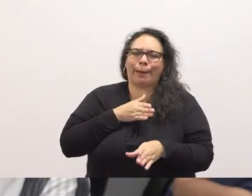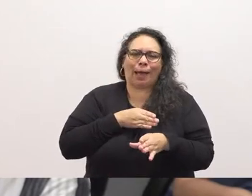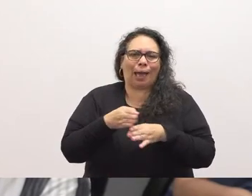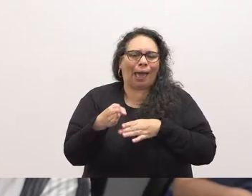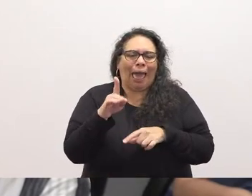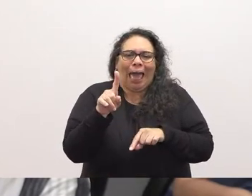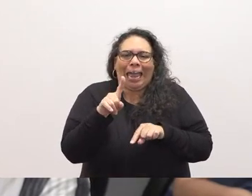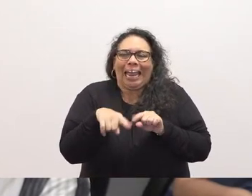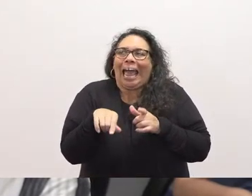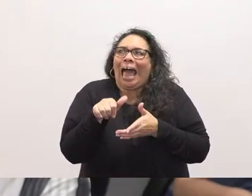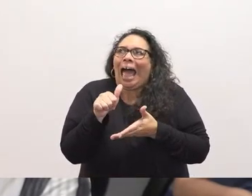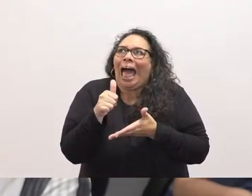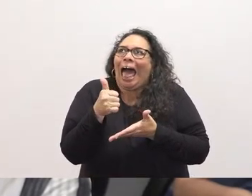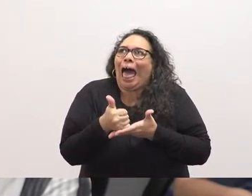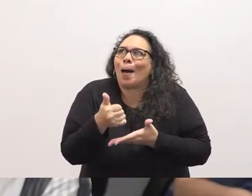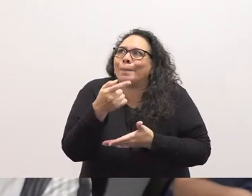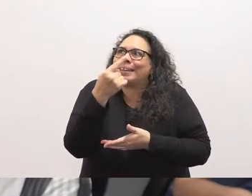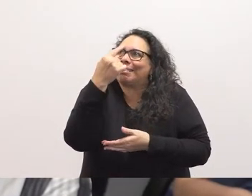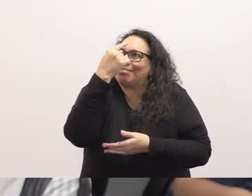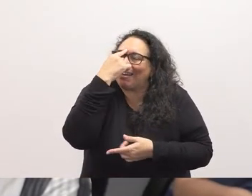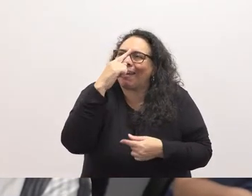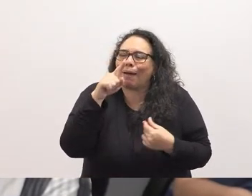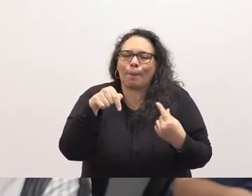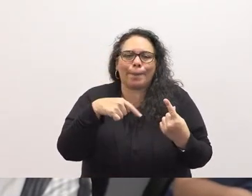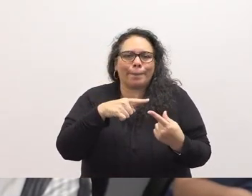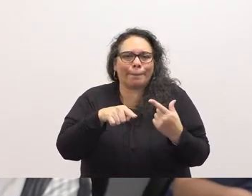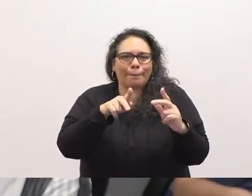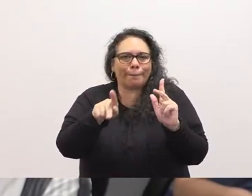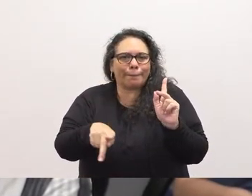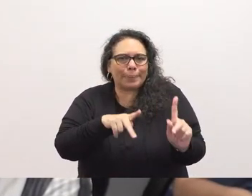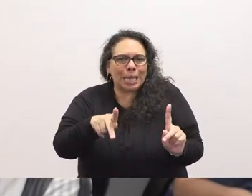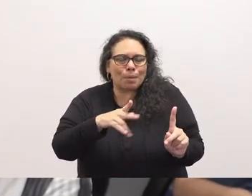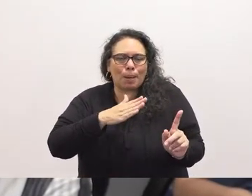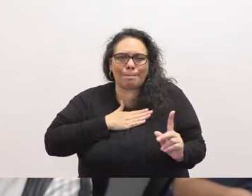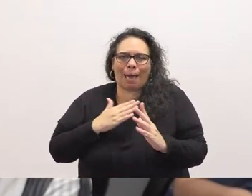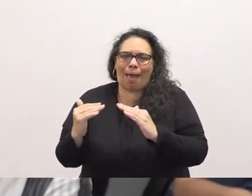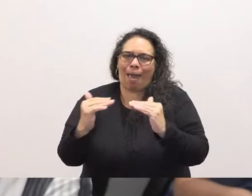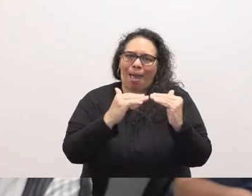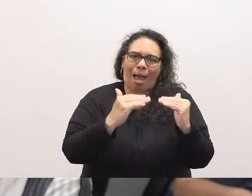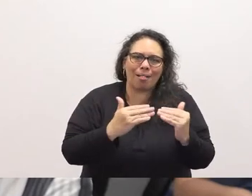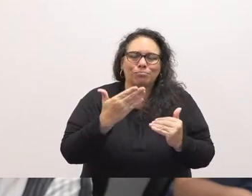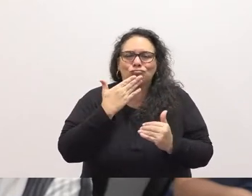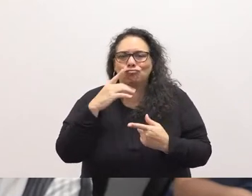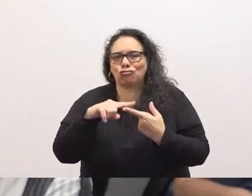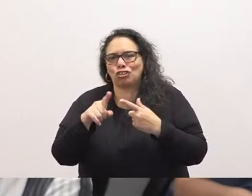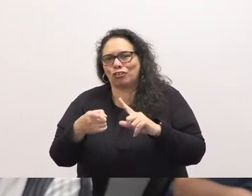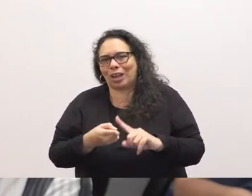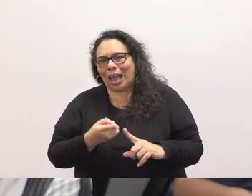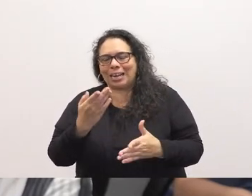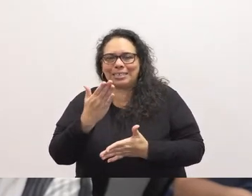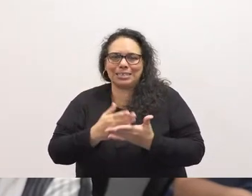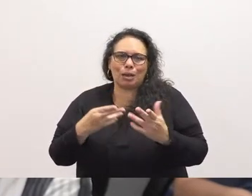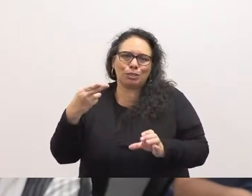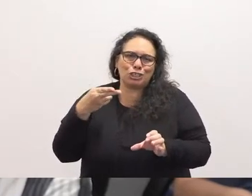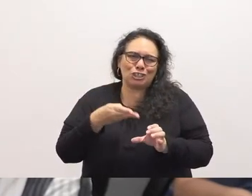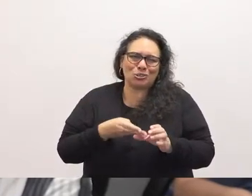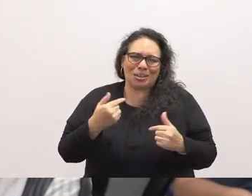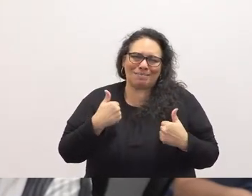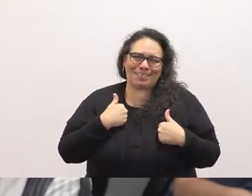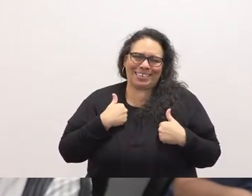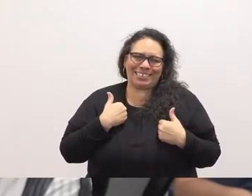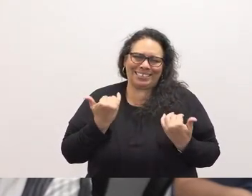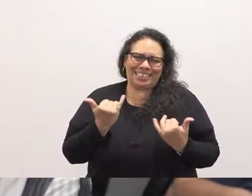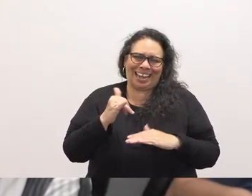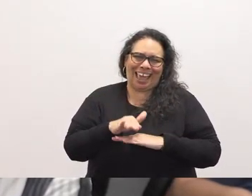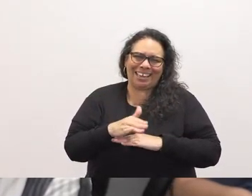can't help but think about the people, my colleagues and good friends, some who have joined me tonight, and thank